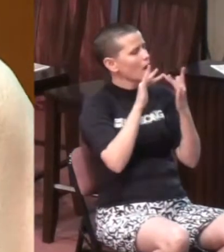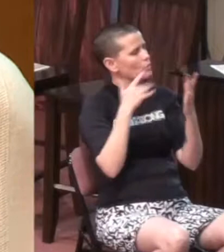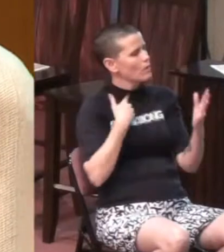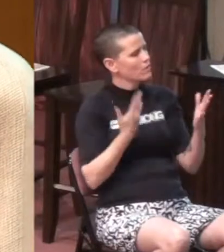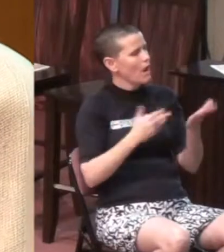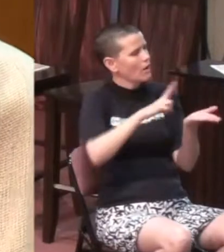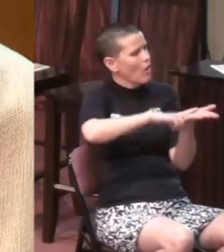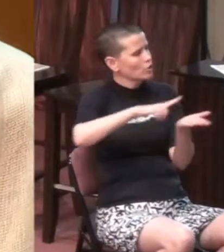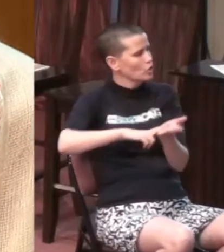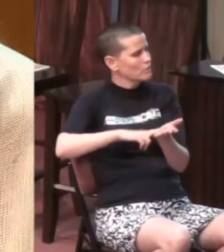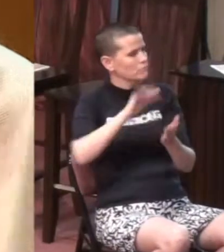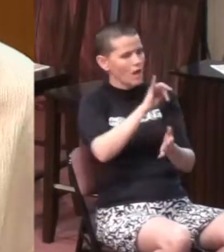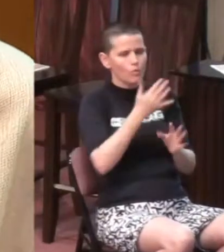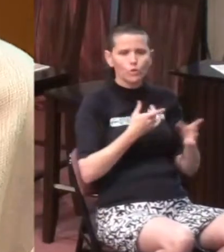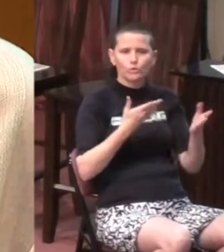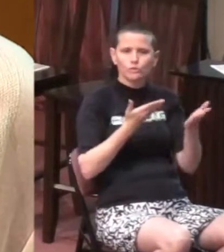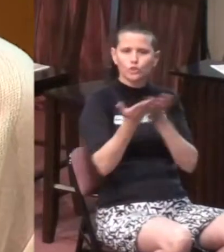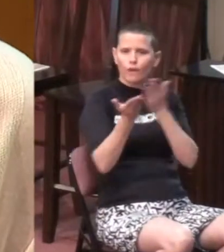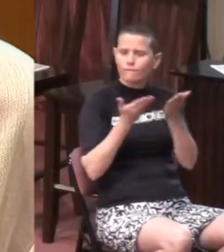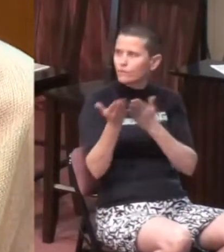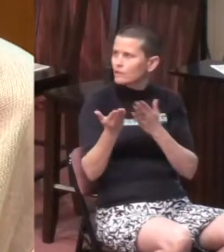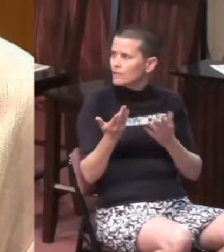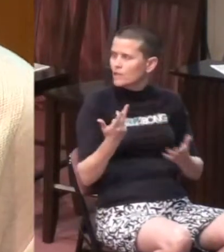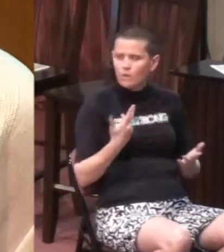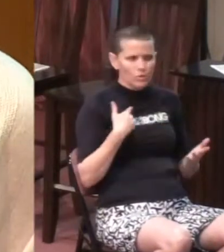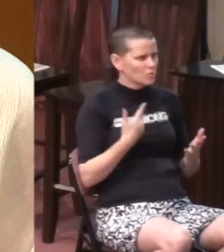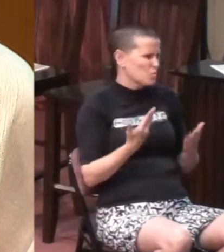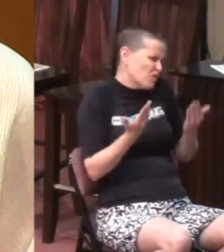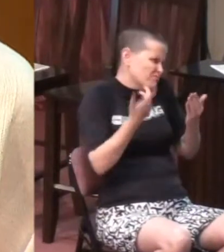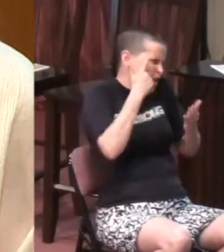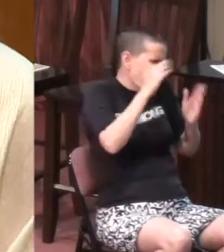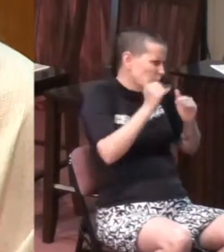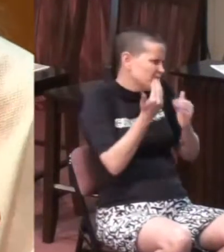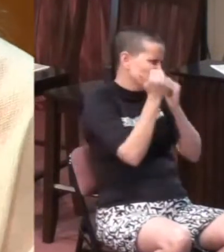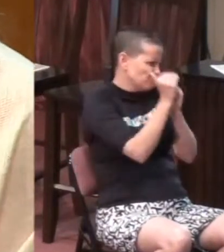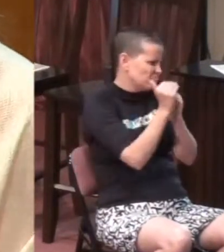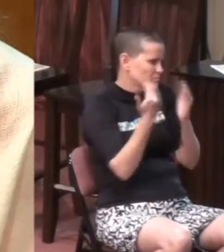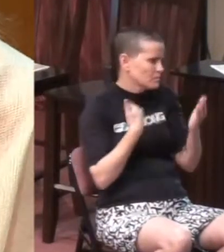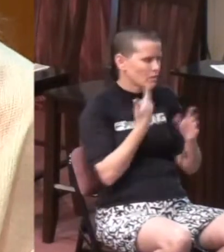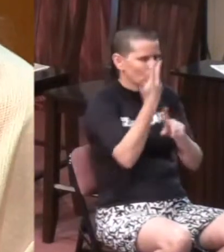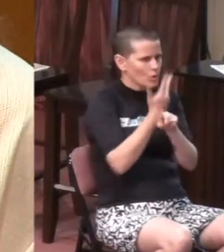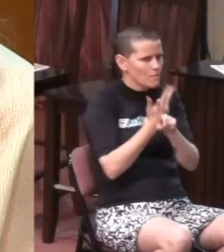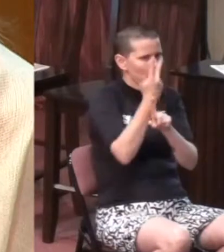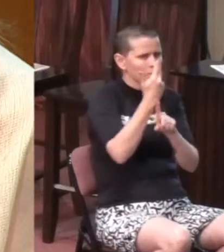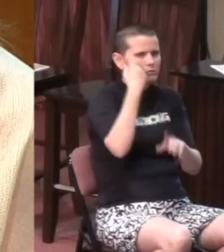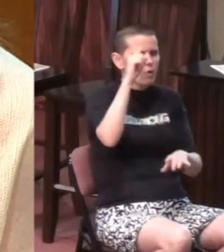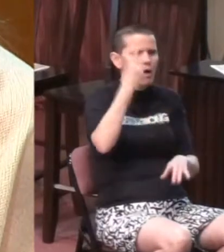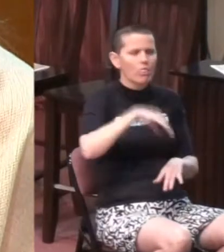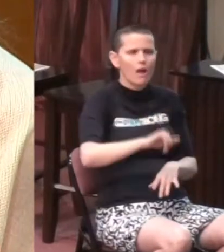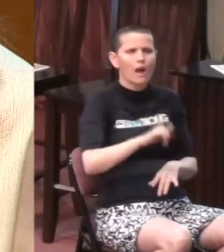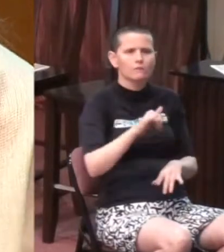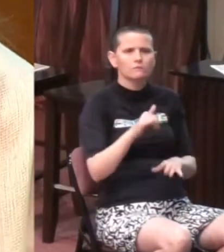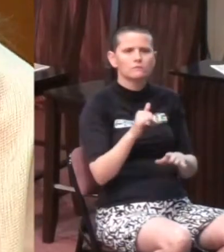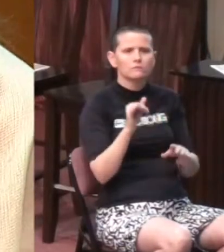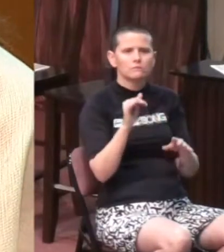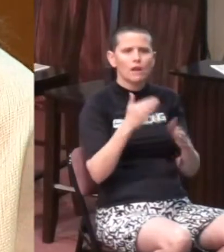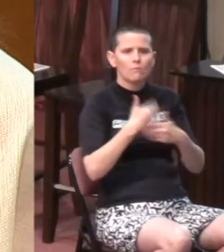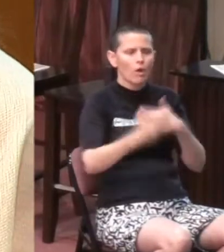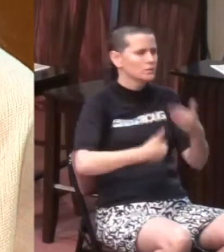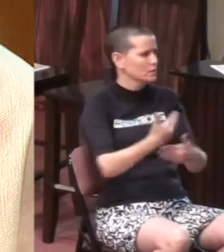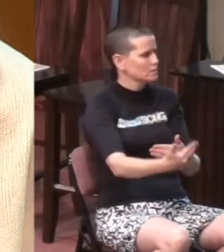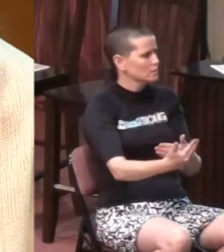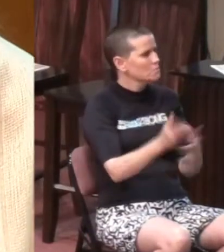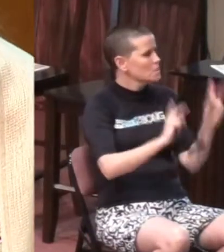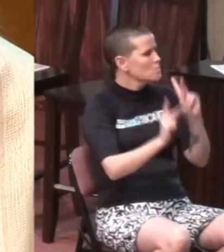us for as long as we need. We're thinking probably about 3 months to do that process of our church finance. People do that all